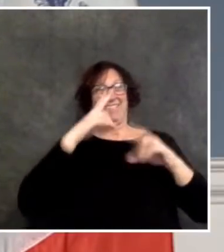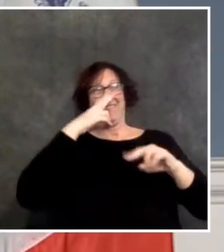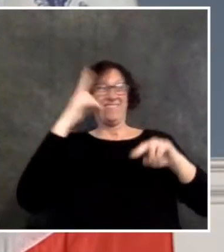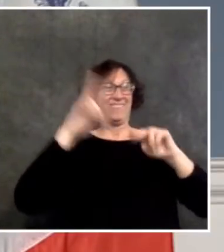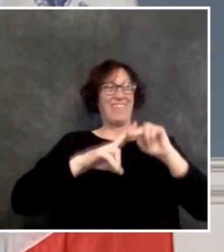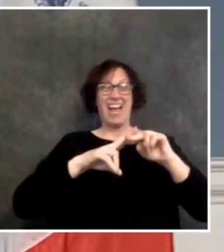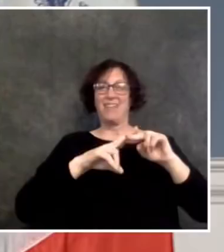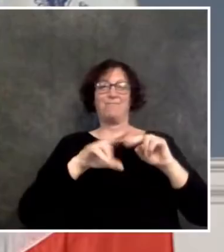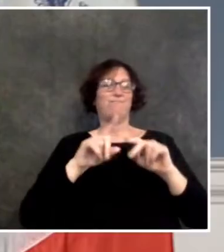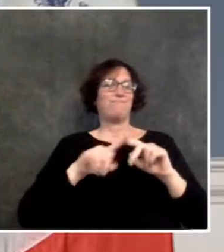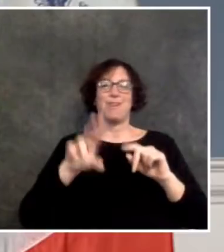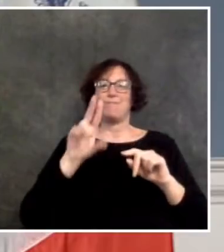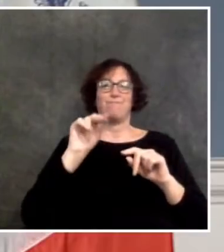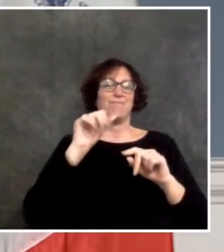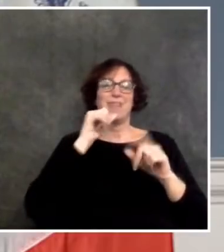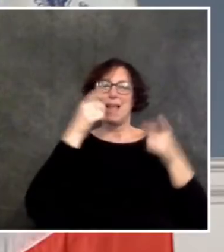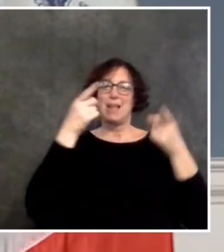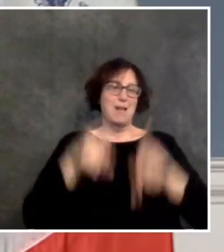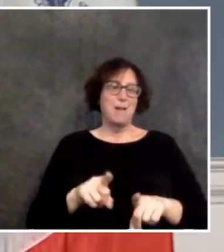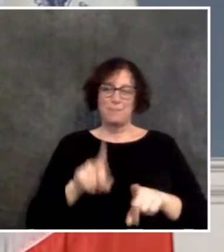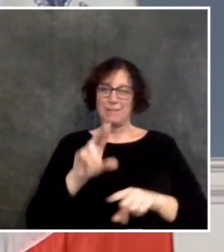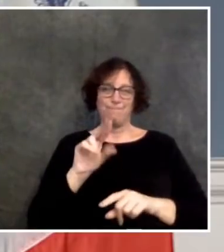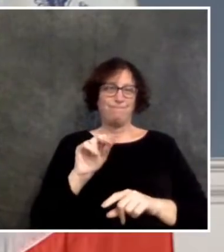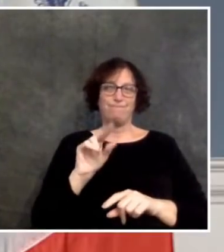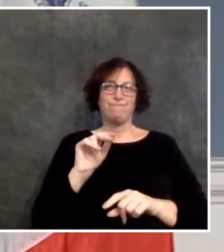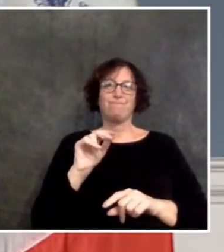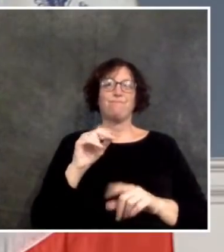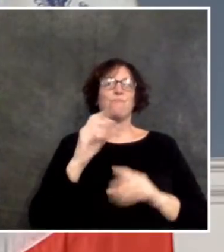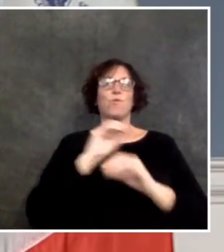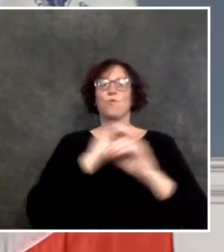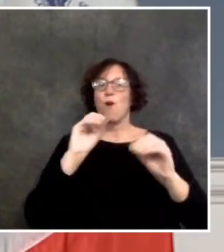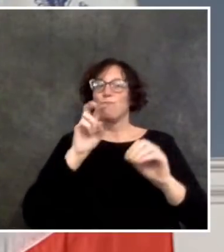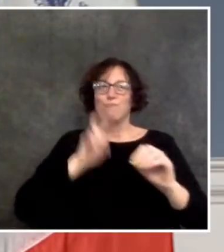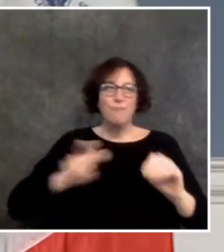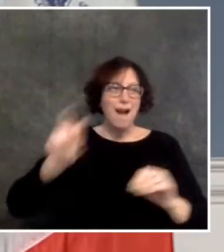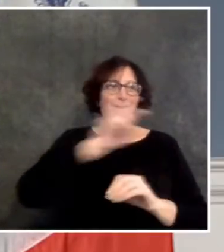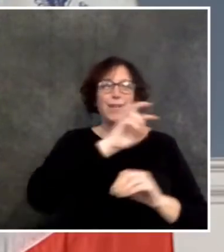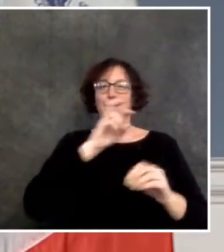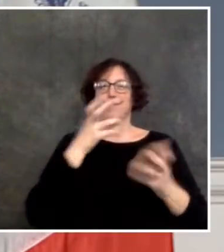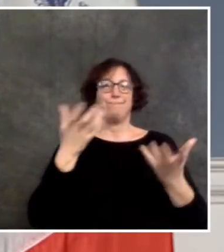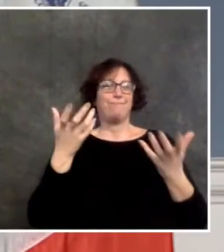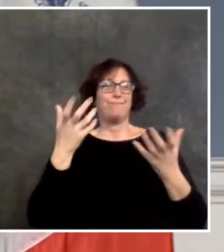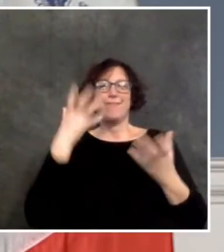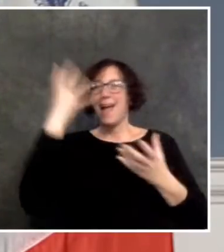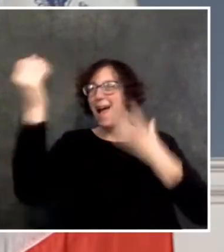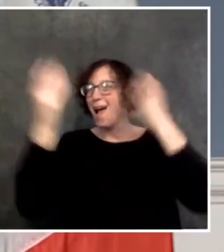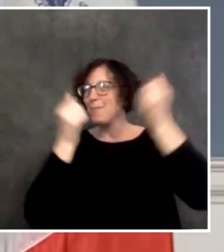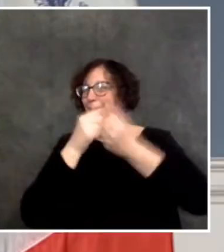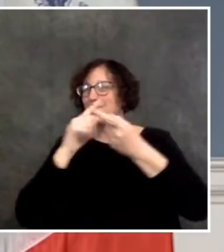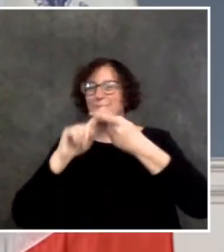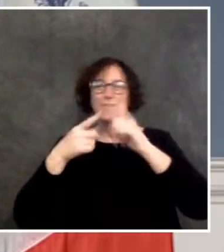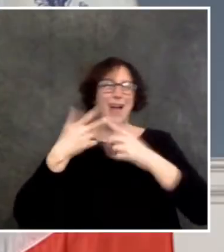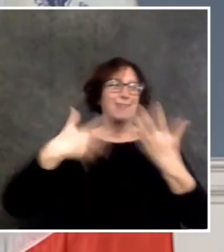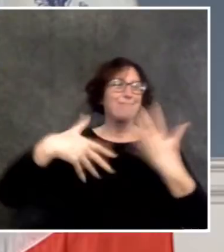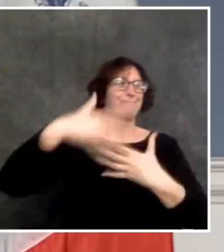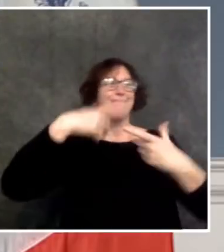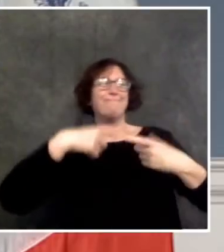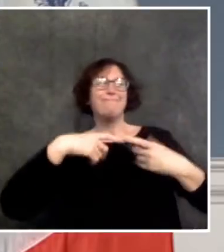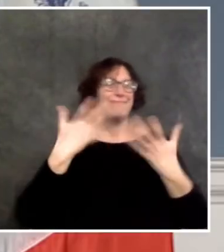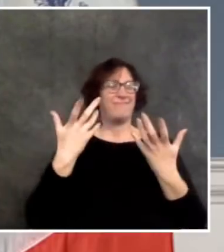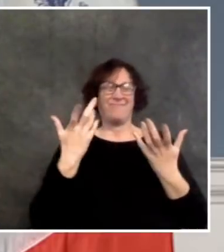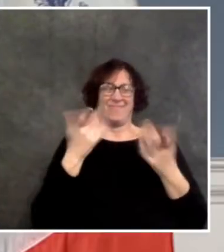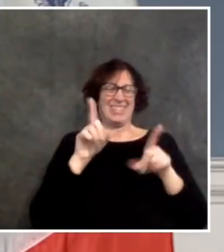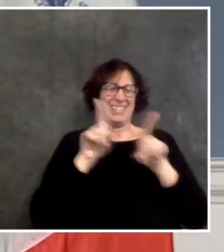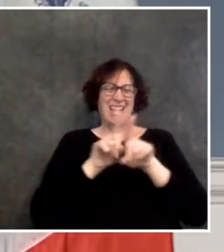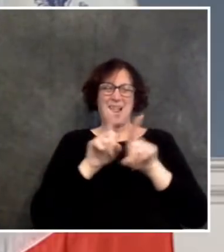travel. Our kids, we're asking them to stay indoors all the time with, except for a little bit of exercise each day. It's a whole new